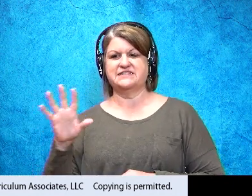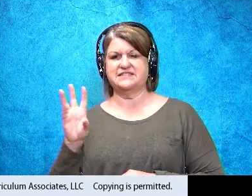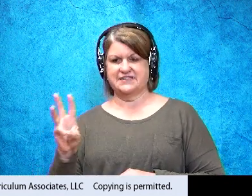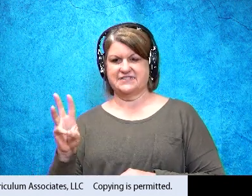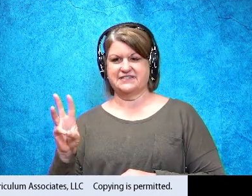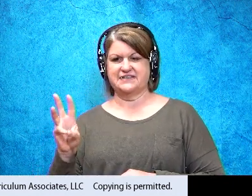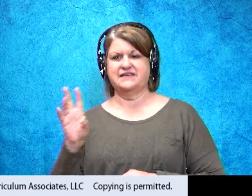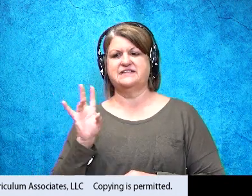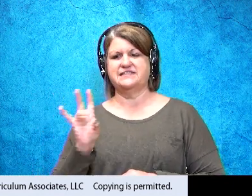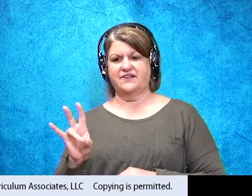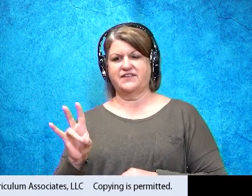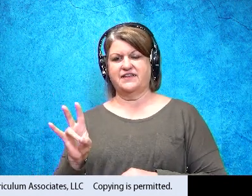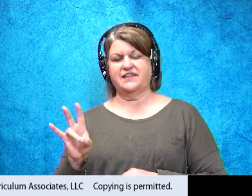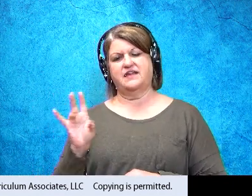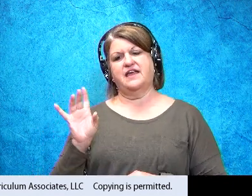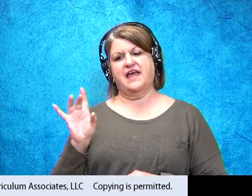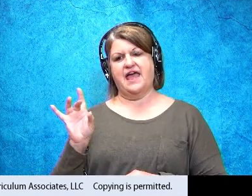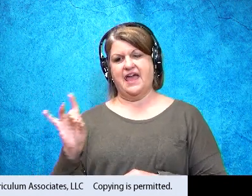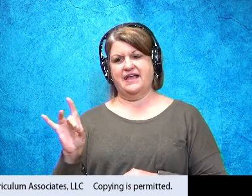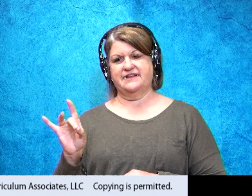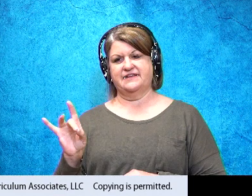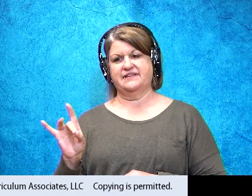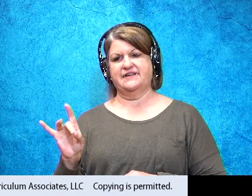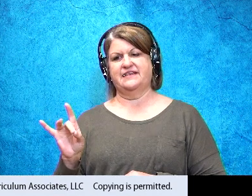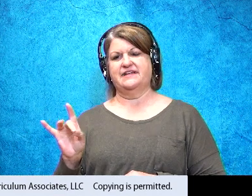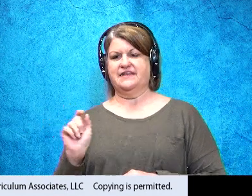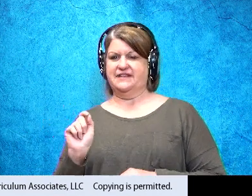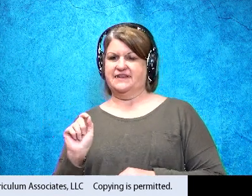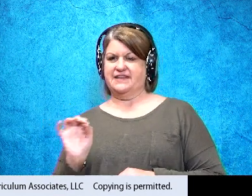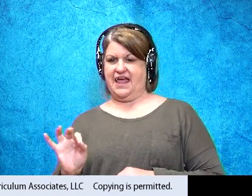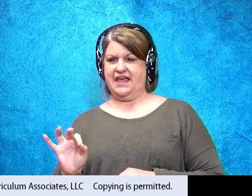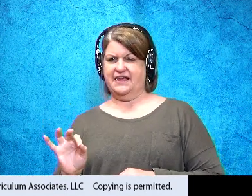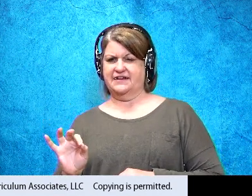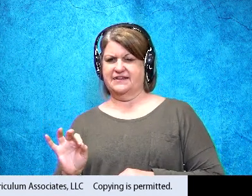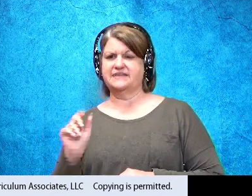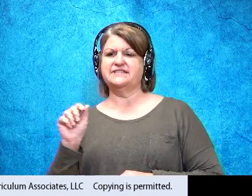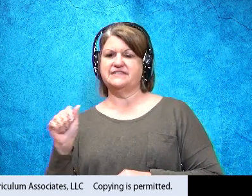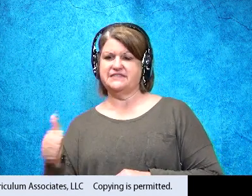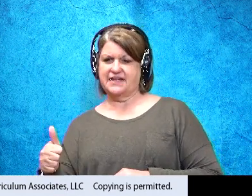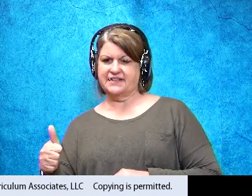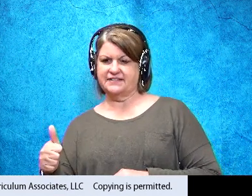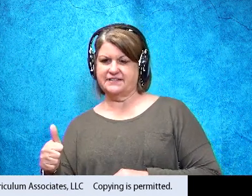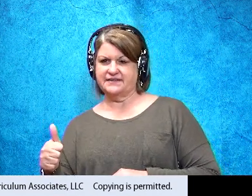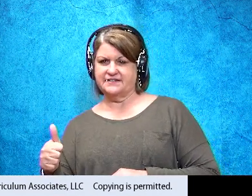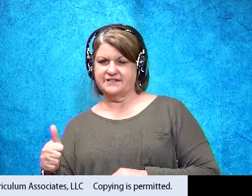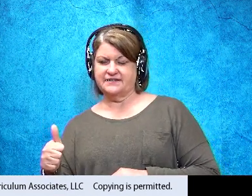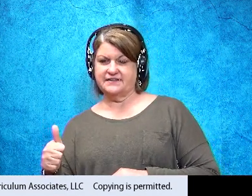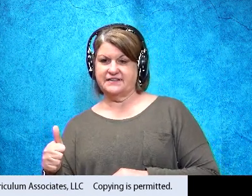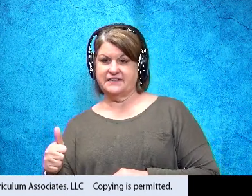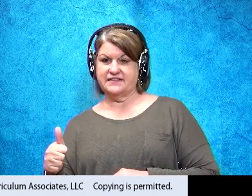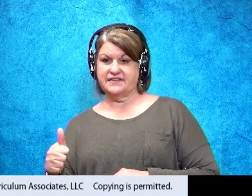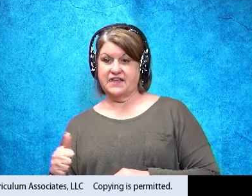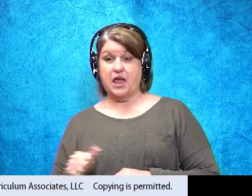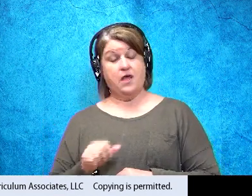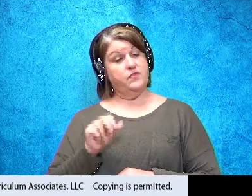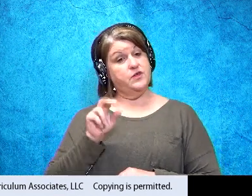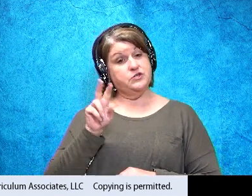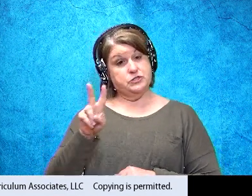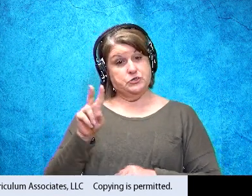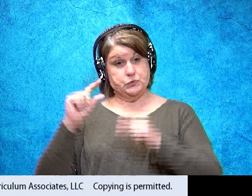6, 7, 8, 9, 10. Our 2 cubes because